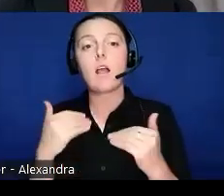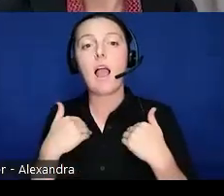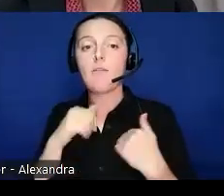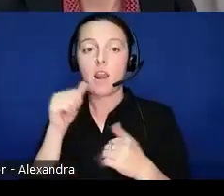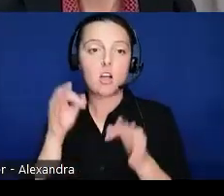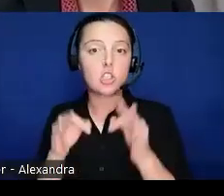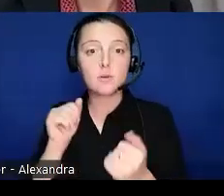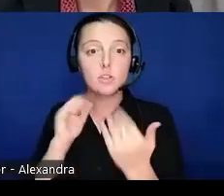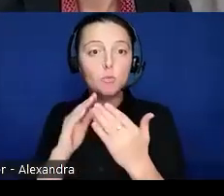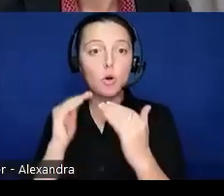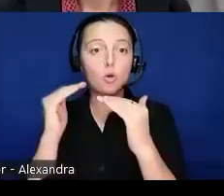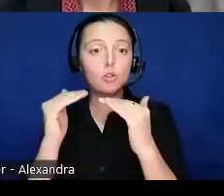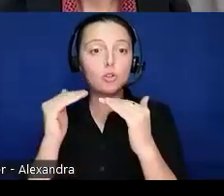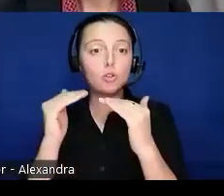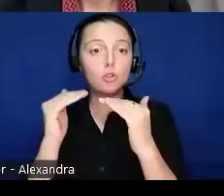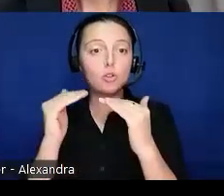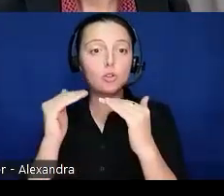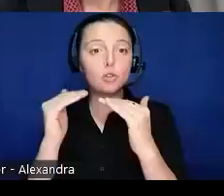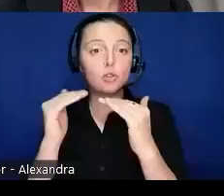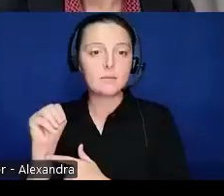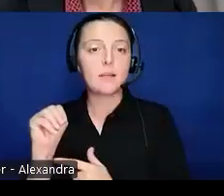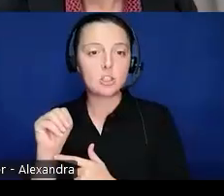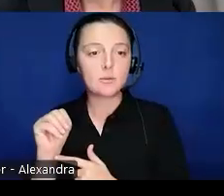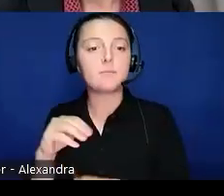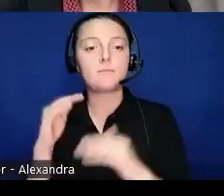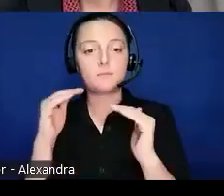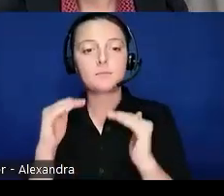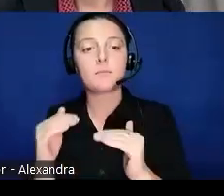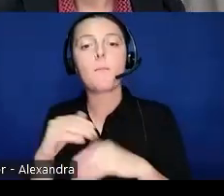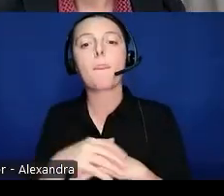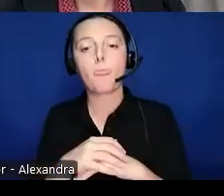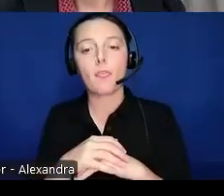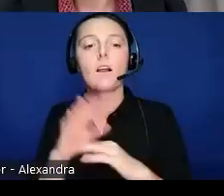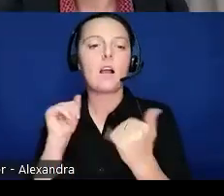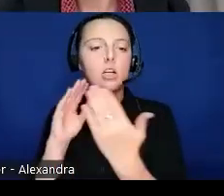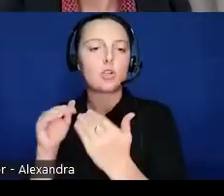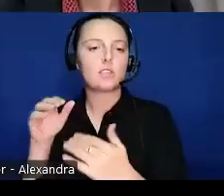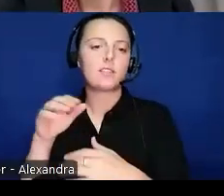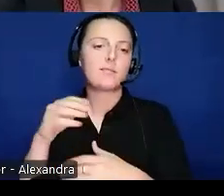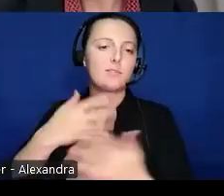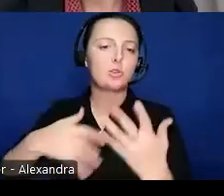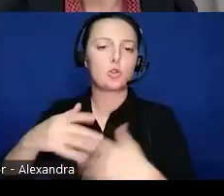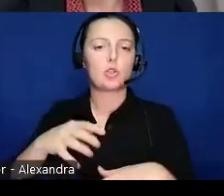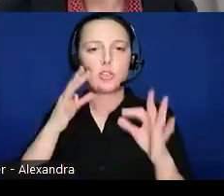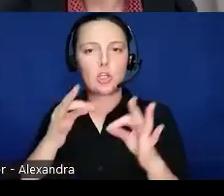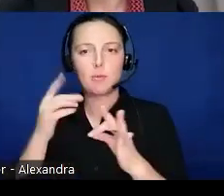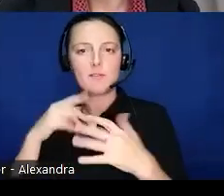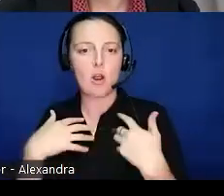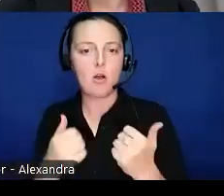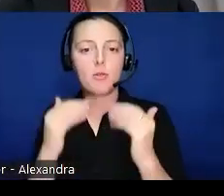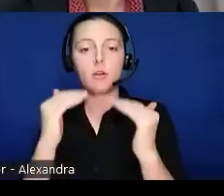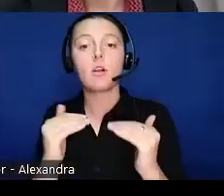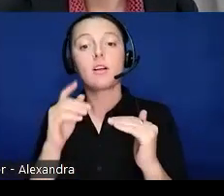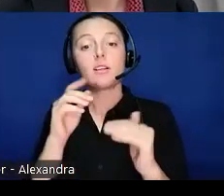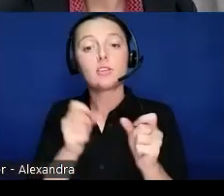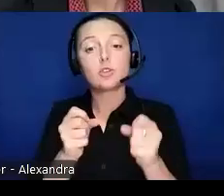the social determinants of health. Street psychiatry is specifically unique because we are a clinical team that goes out and engages new